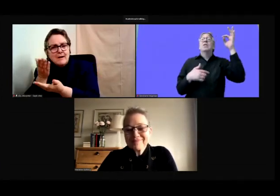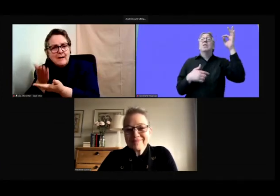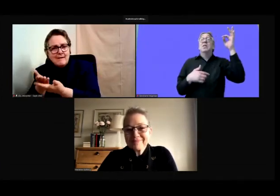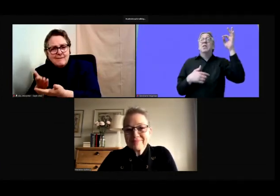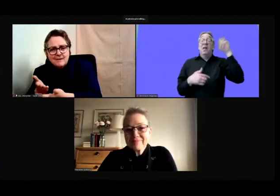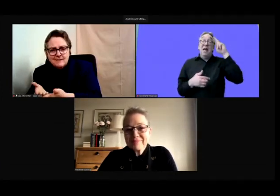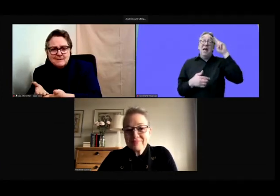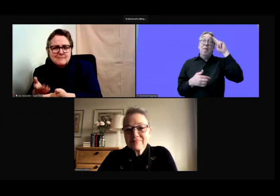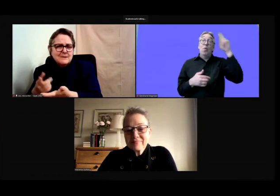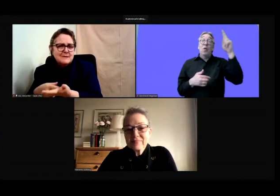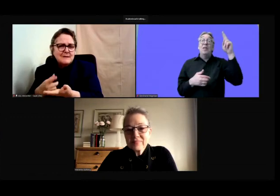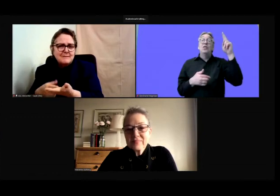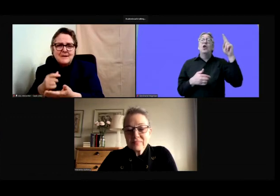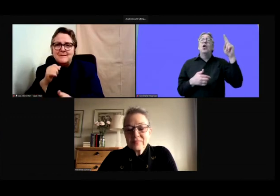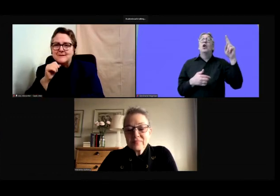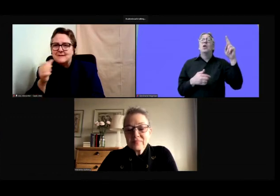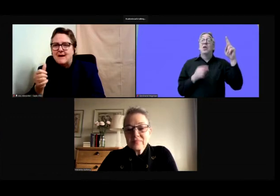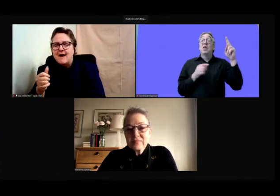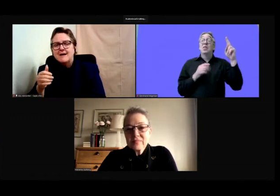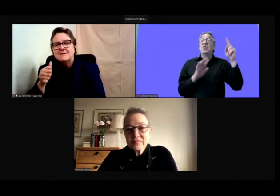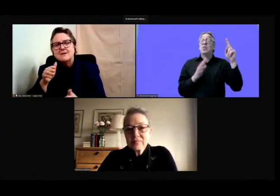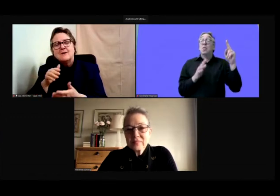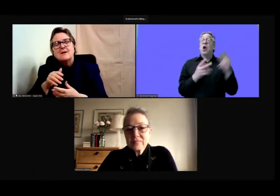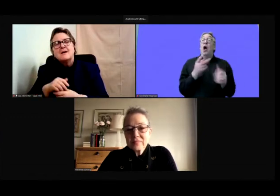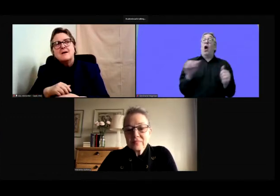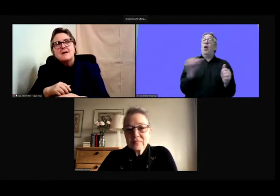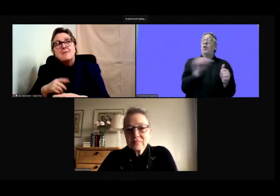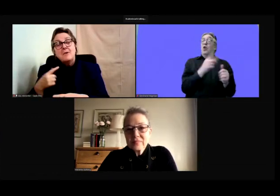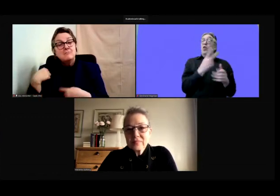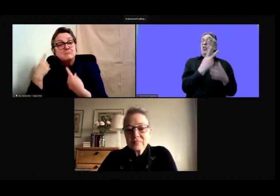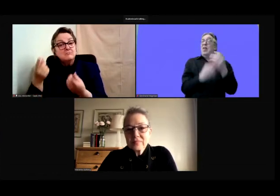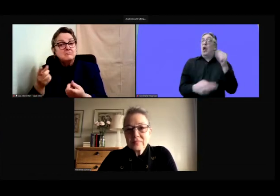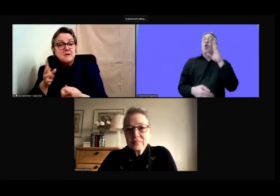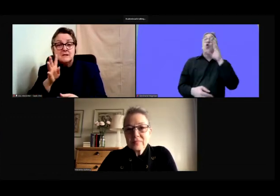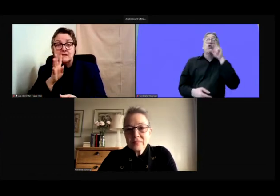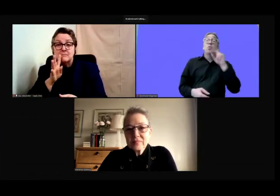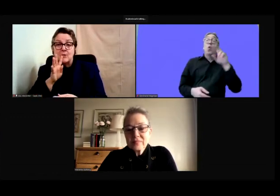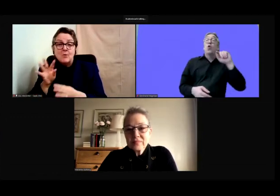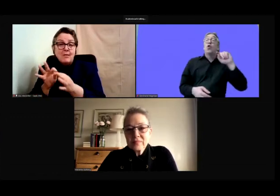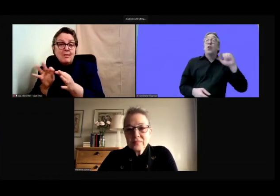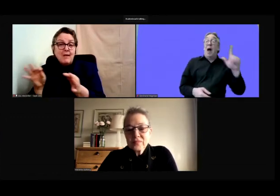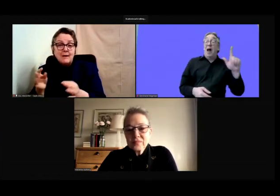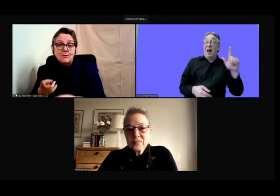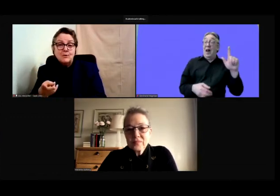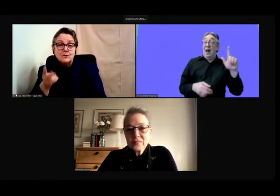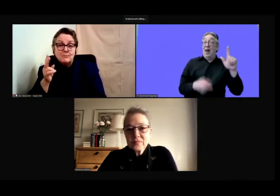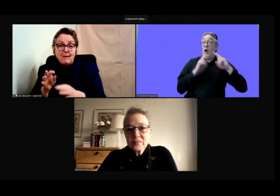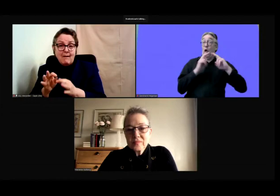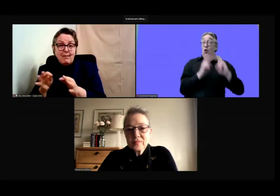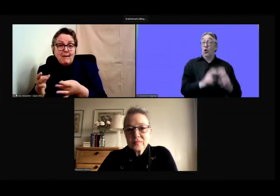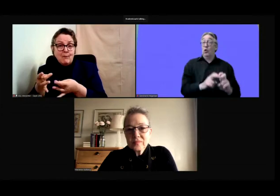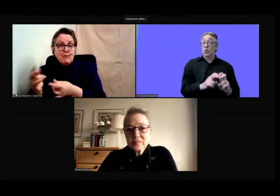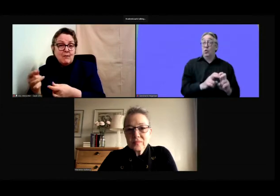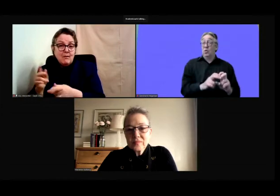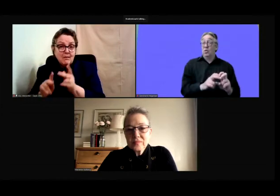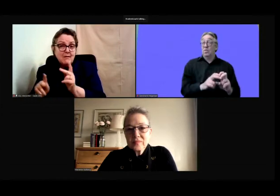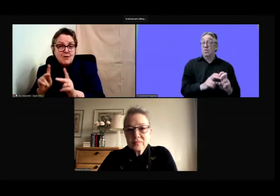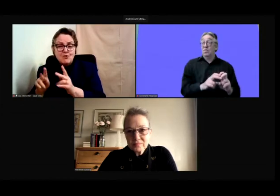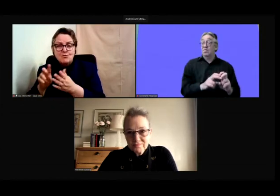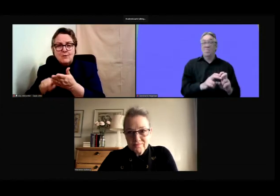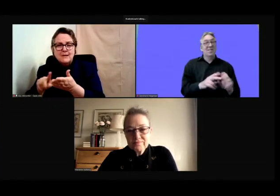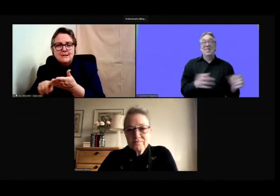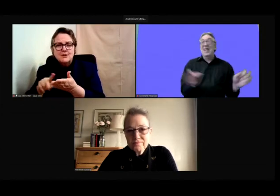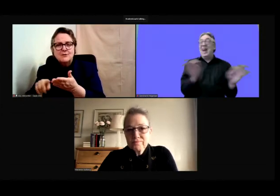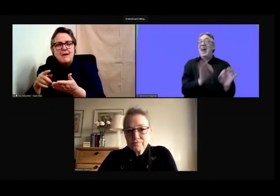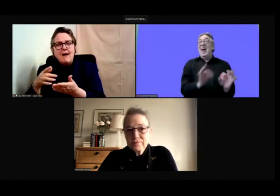spoken language bilingual research. So these influences are very, very, unpredictable, I